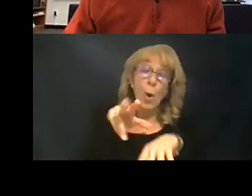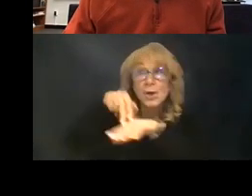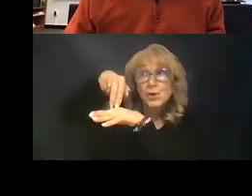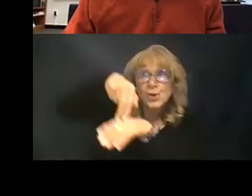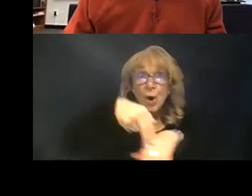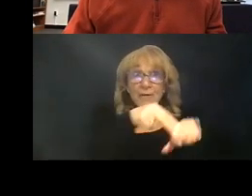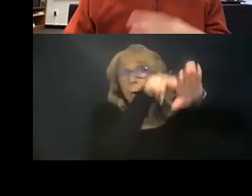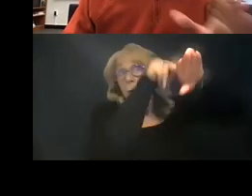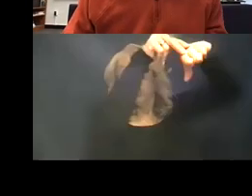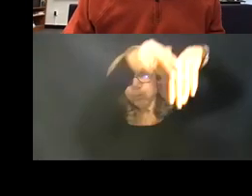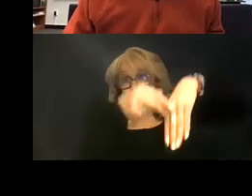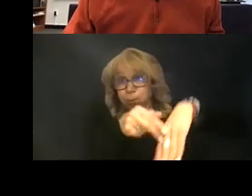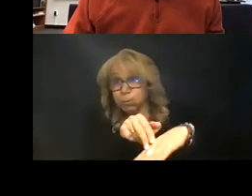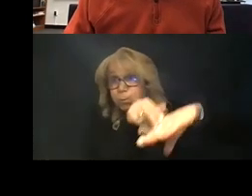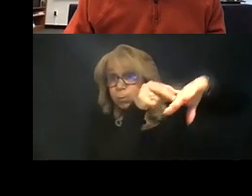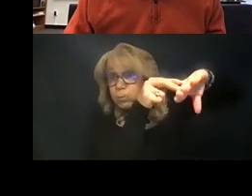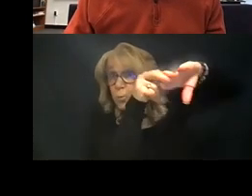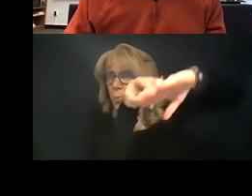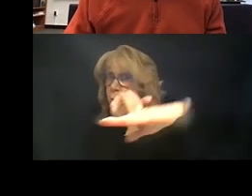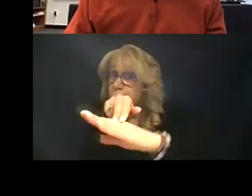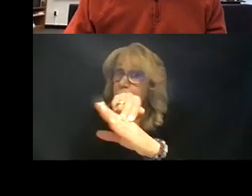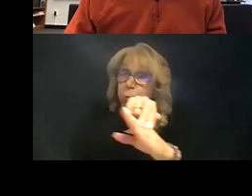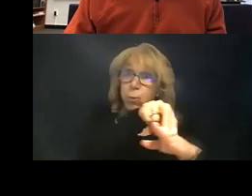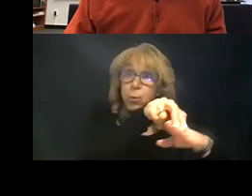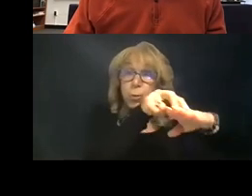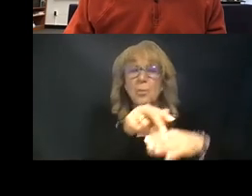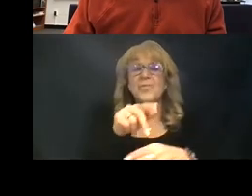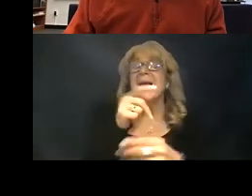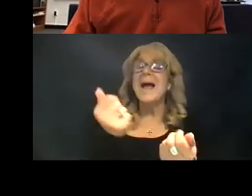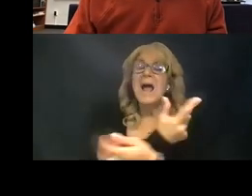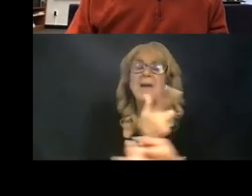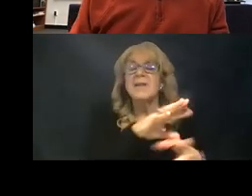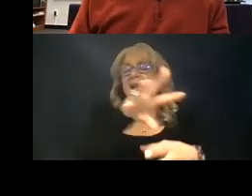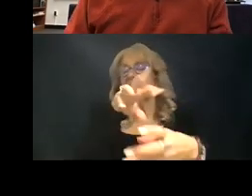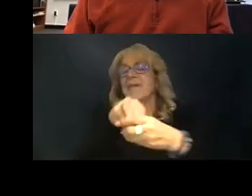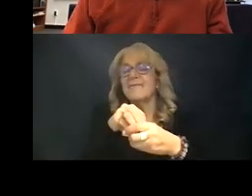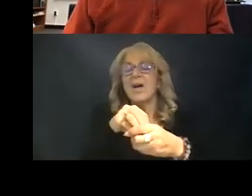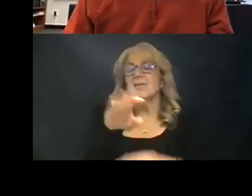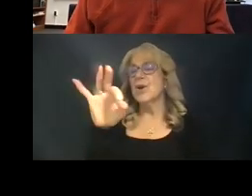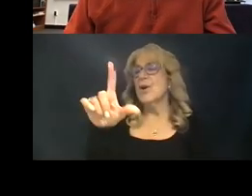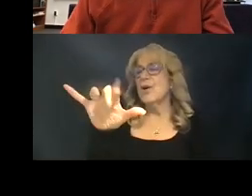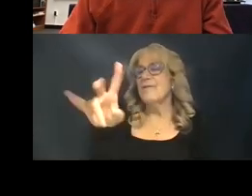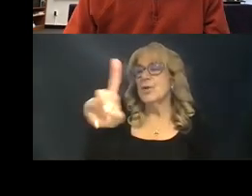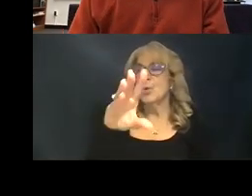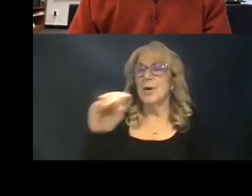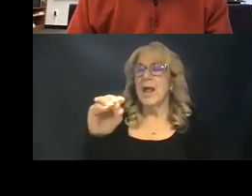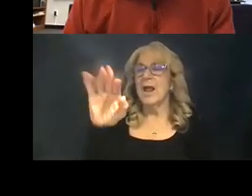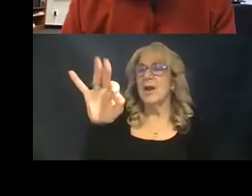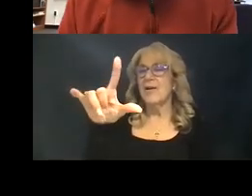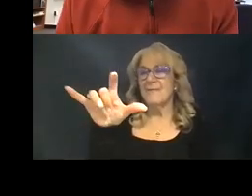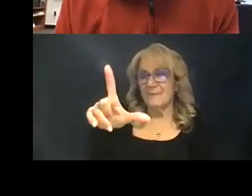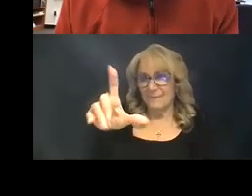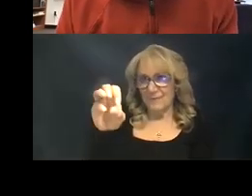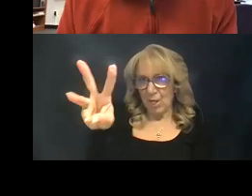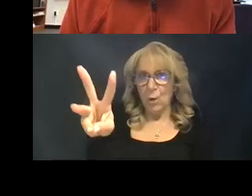and surfing. As we'll see, all of these activities involve fluids and flows. Now, our first question for anyone in the audience,